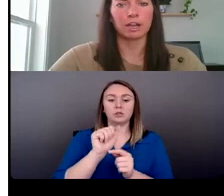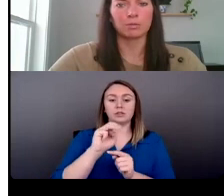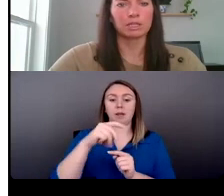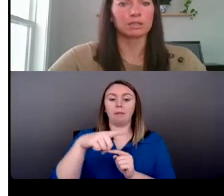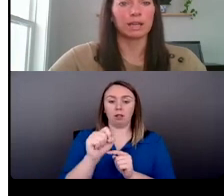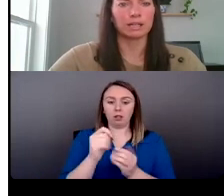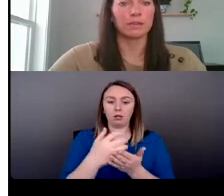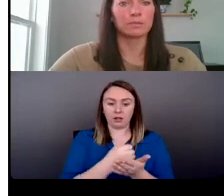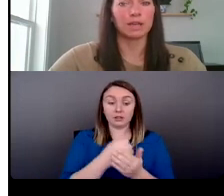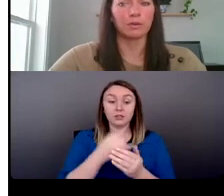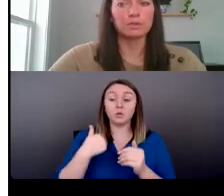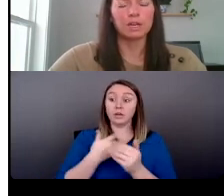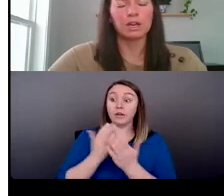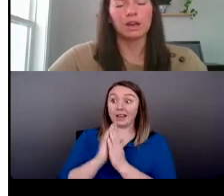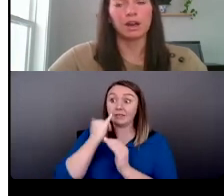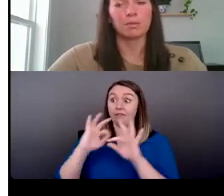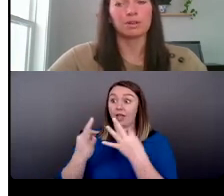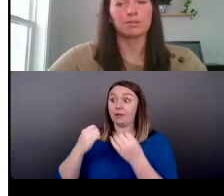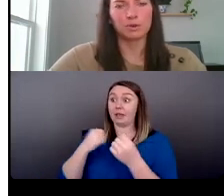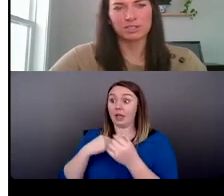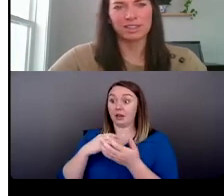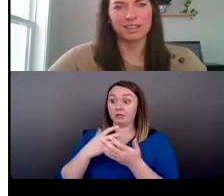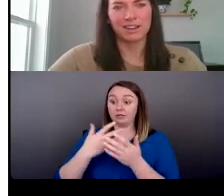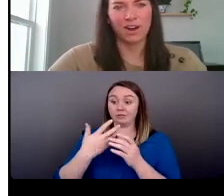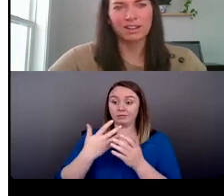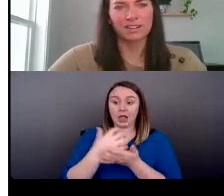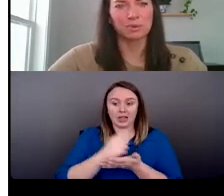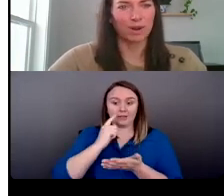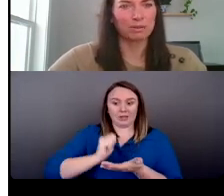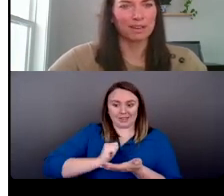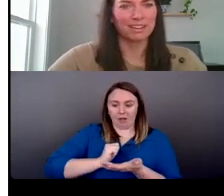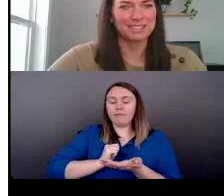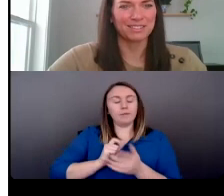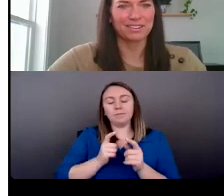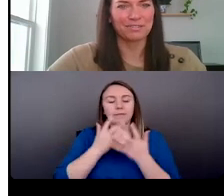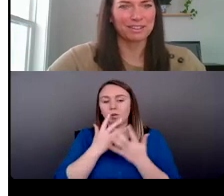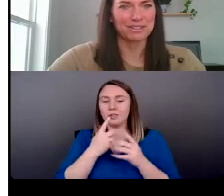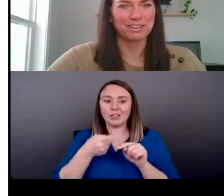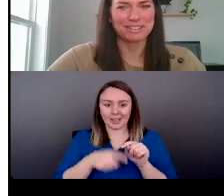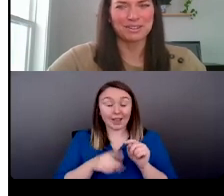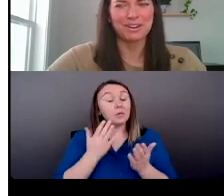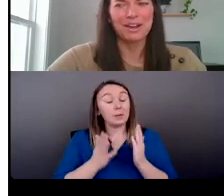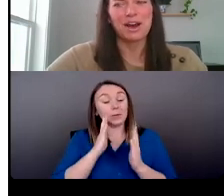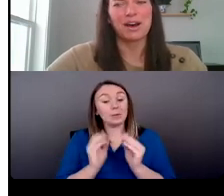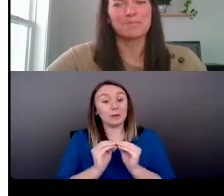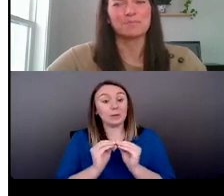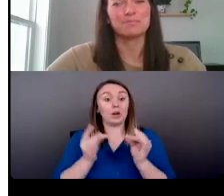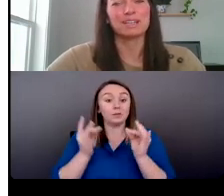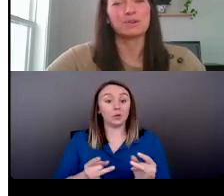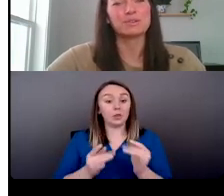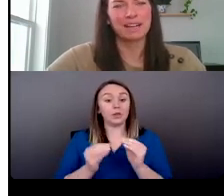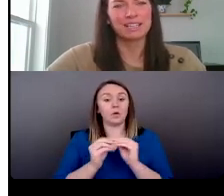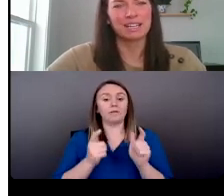if family can collect on themselves, but unfortunately they cannot. It would probably make things a lot faster and easier,